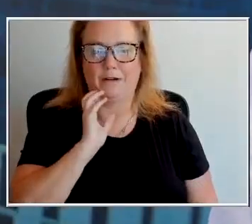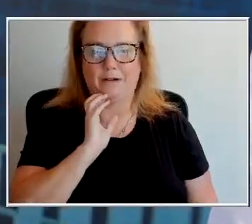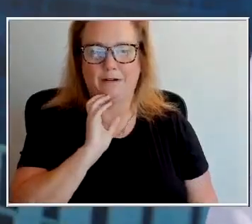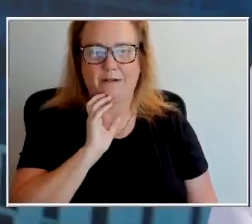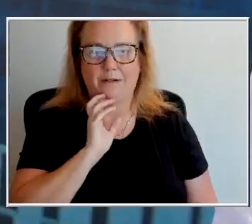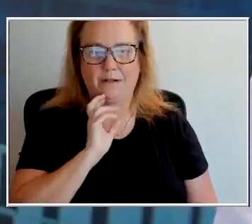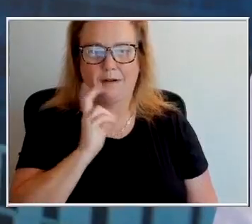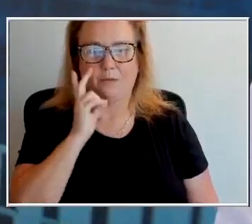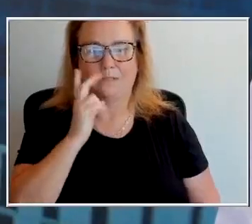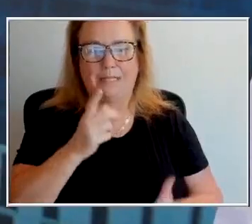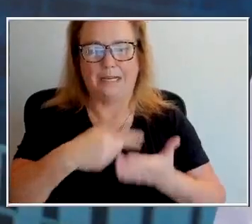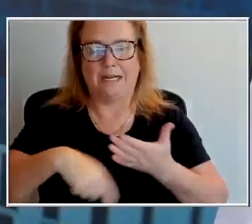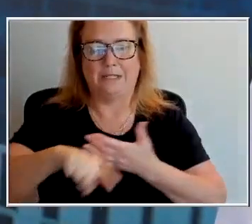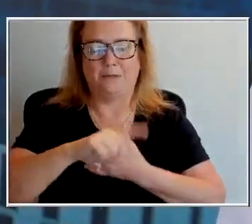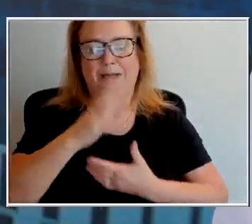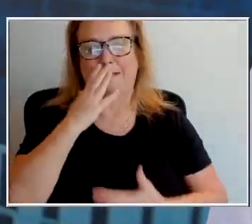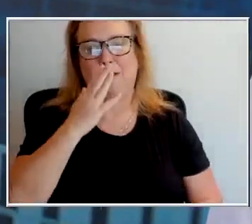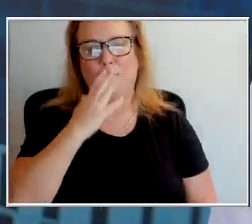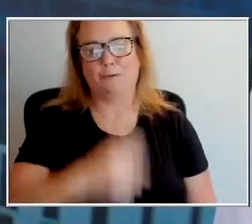see you next week. Thanks a lot.